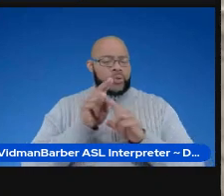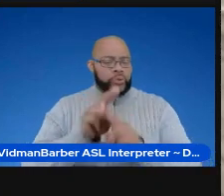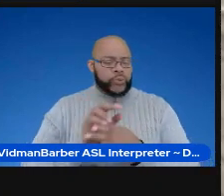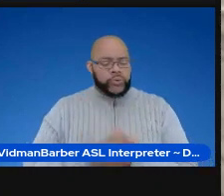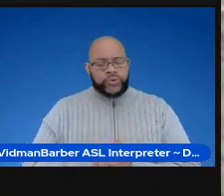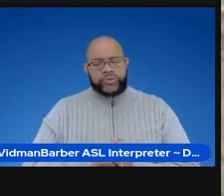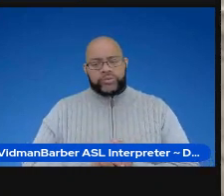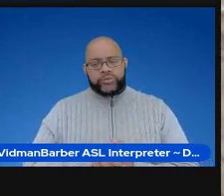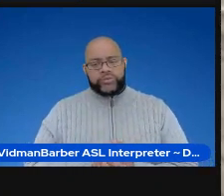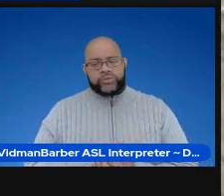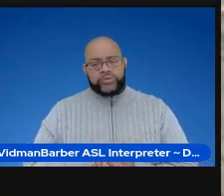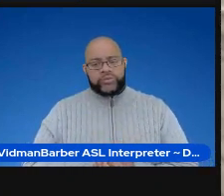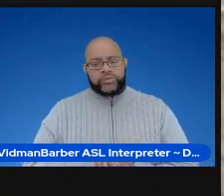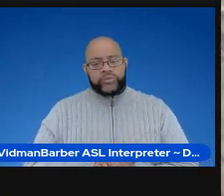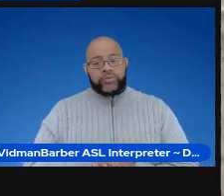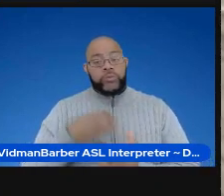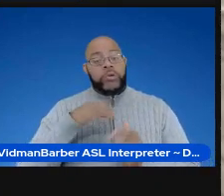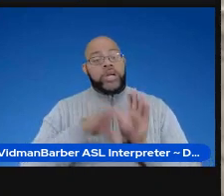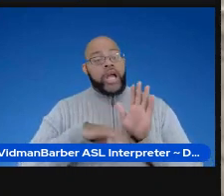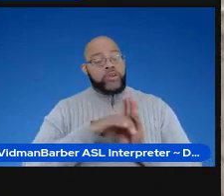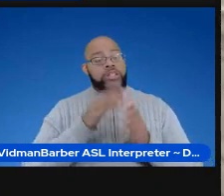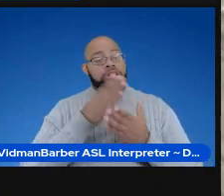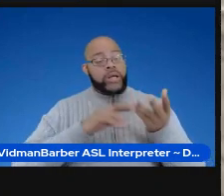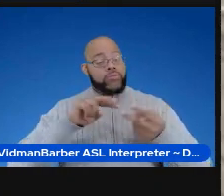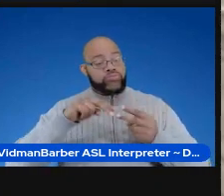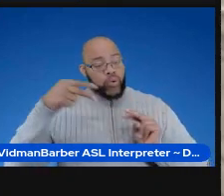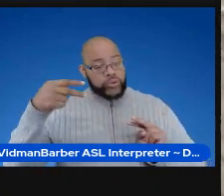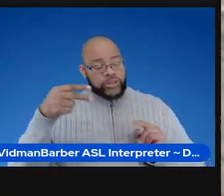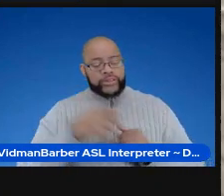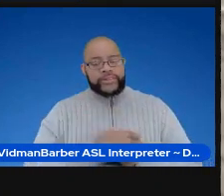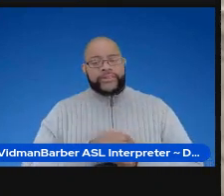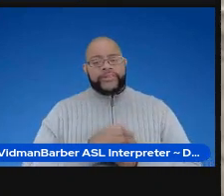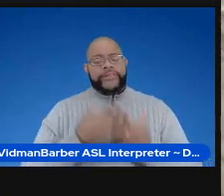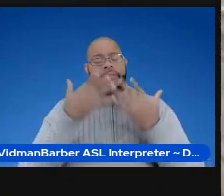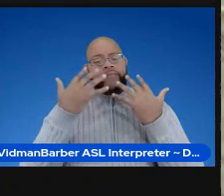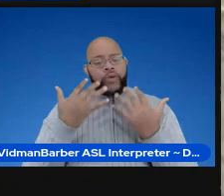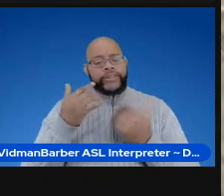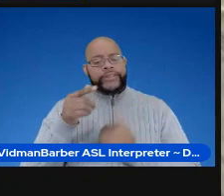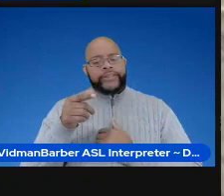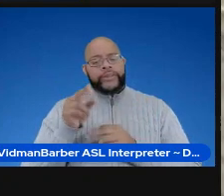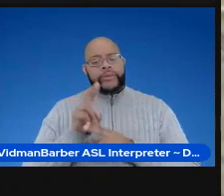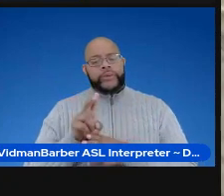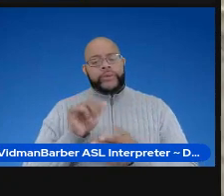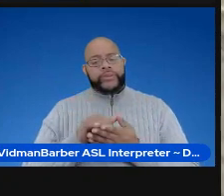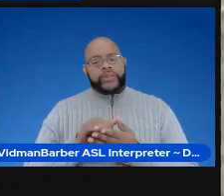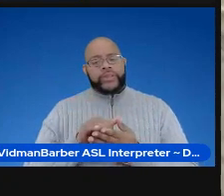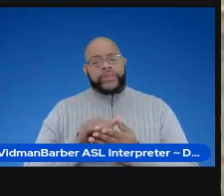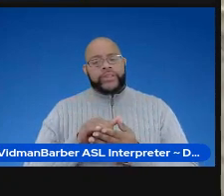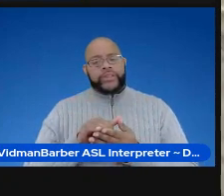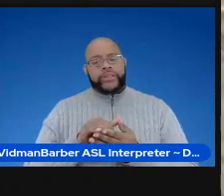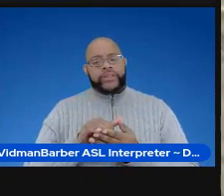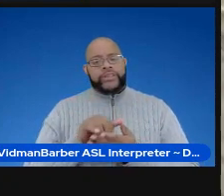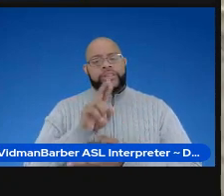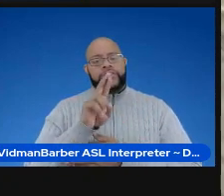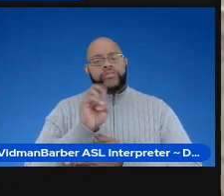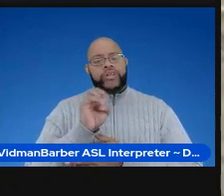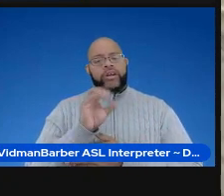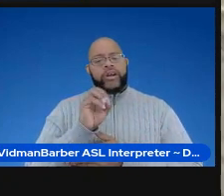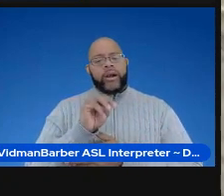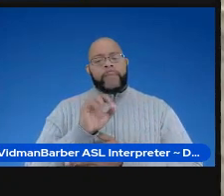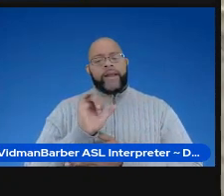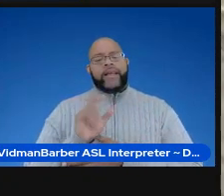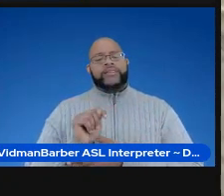did characterize some of those proteins, unfortunately, using the recombinant DNA based technology